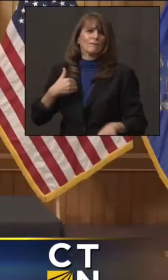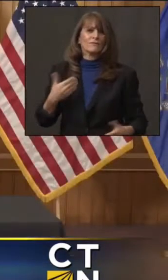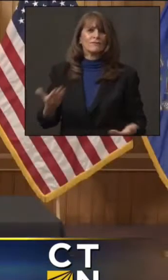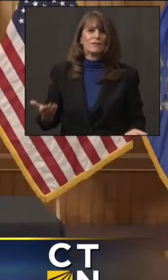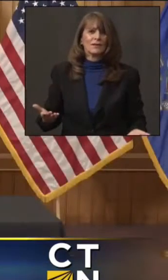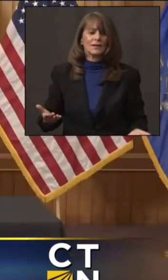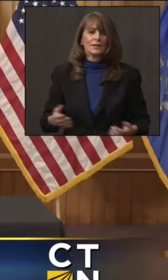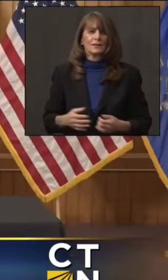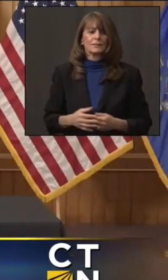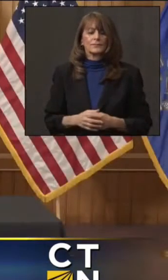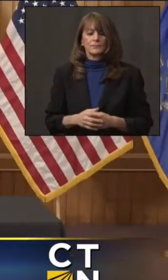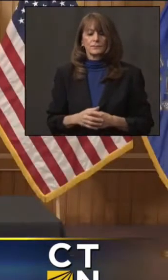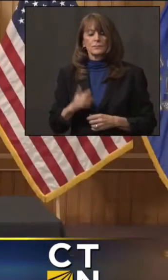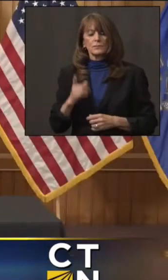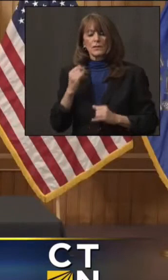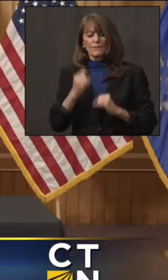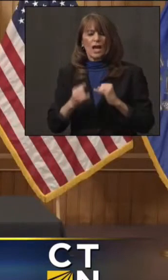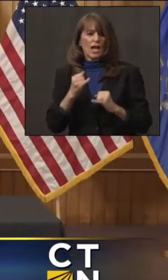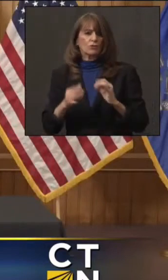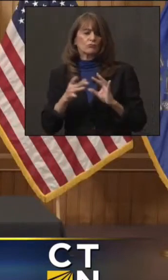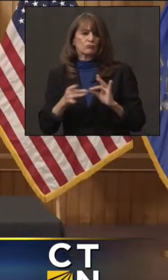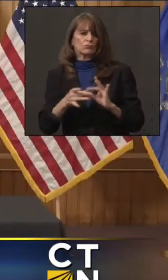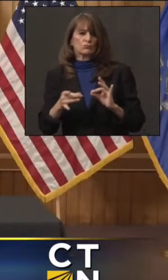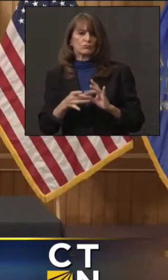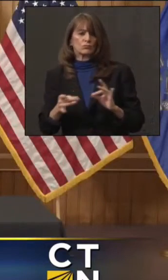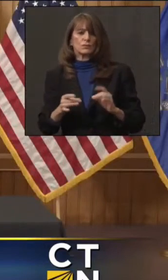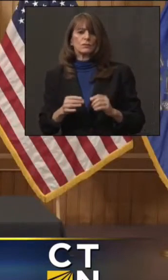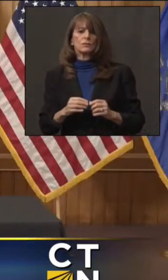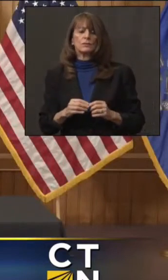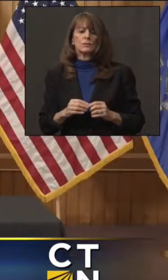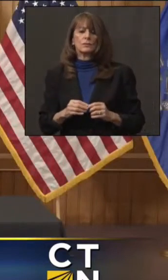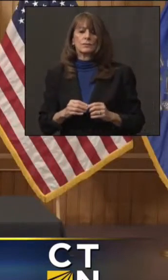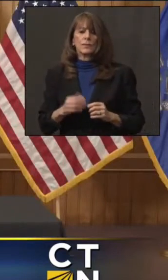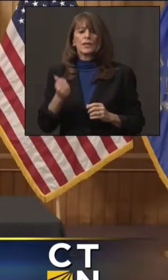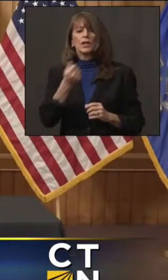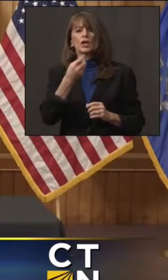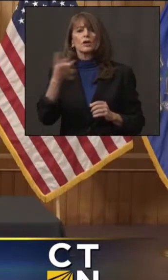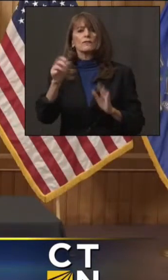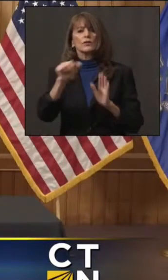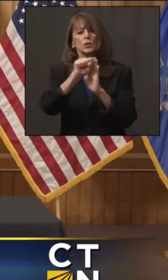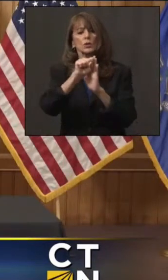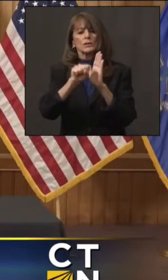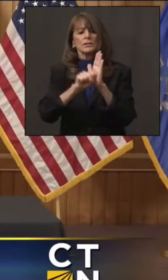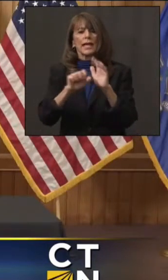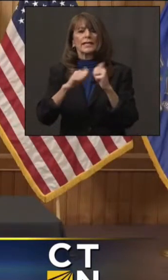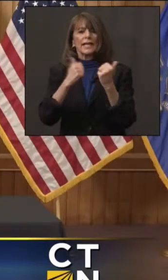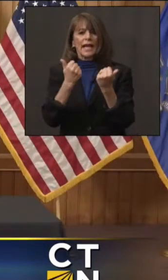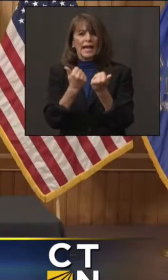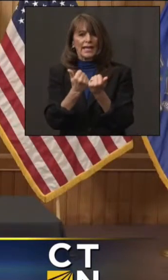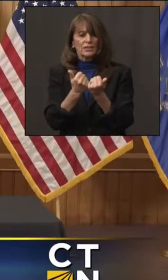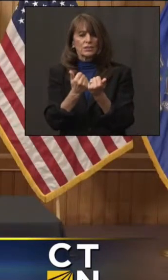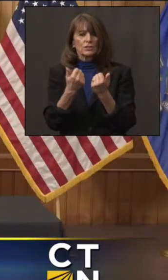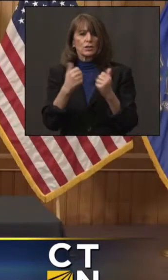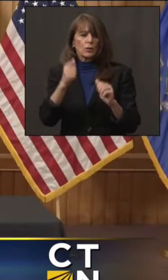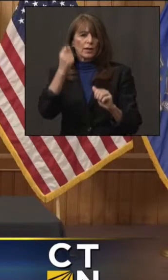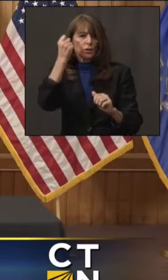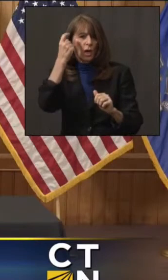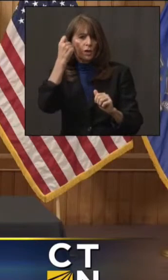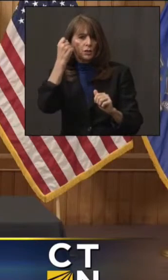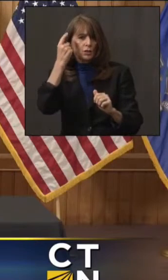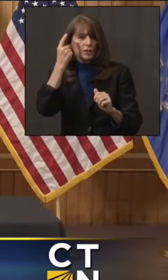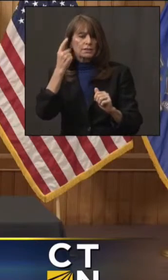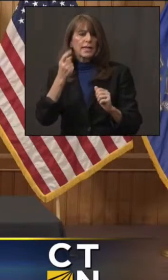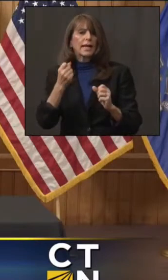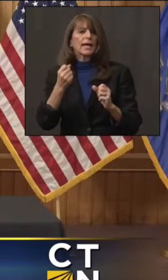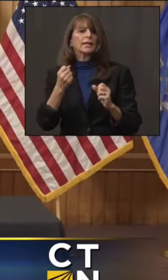Okay, and one last thing. I called a bunch of state agencies over the past week trying to get a handle on how many businesses maybe have gone